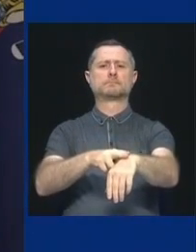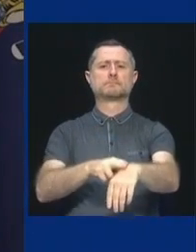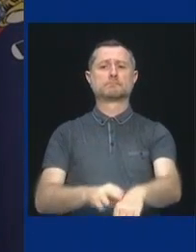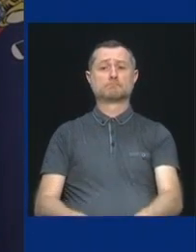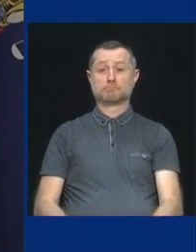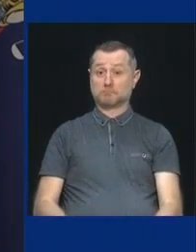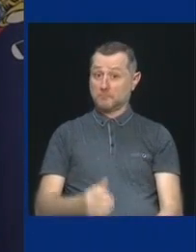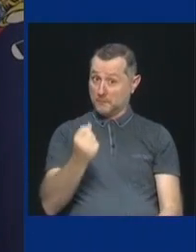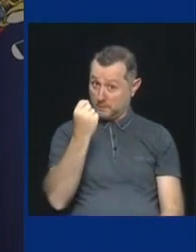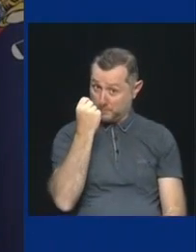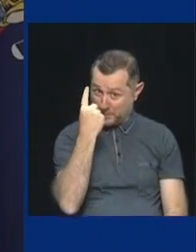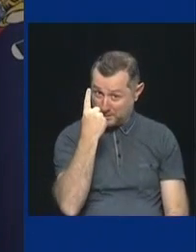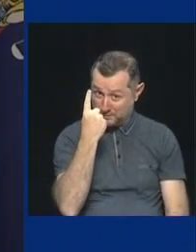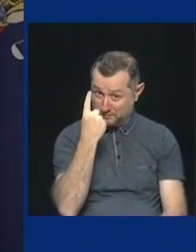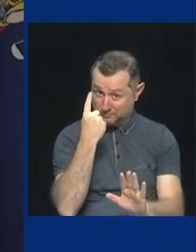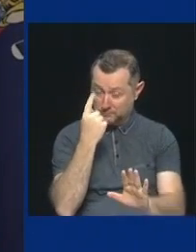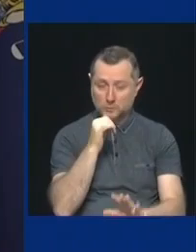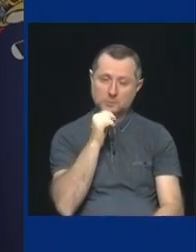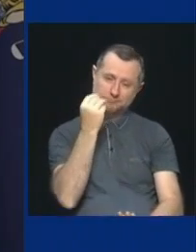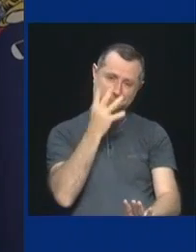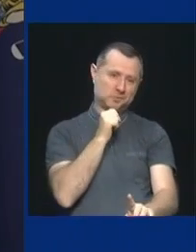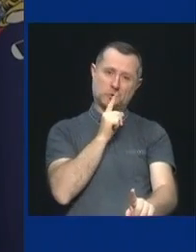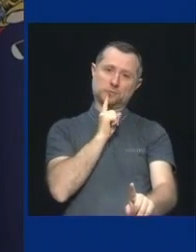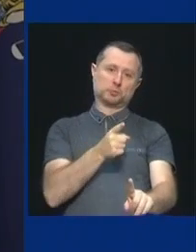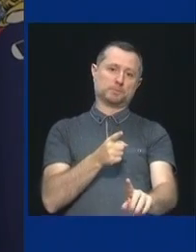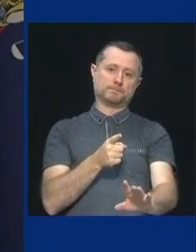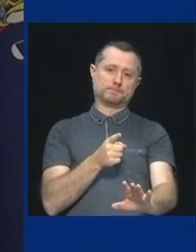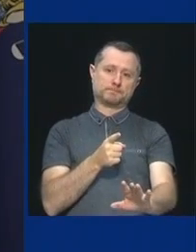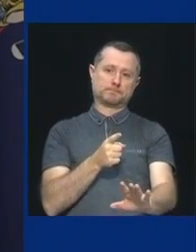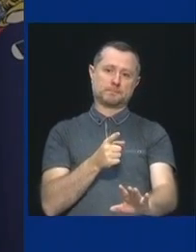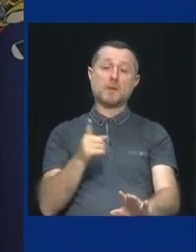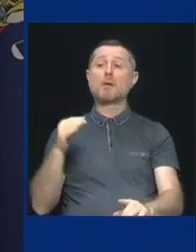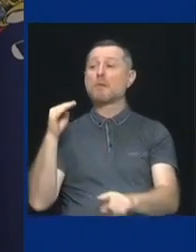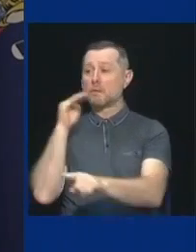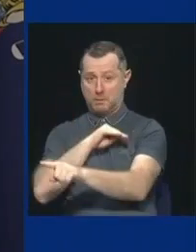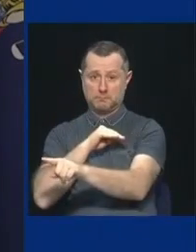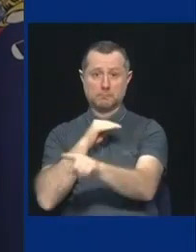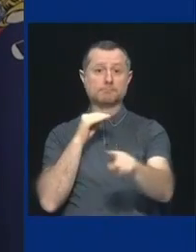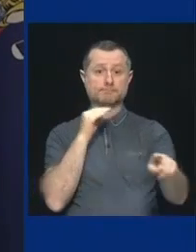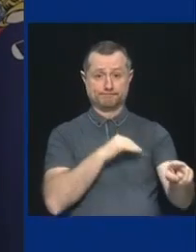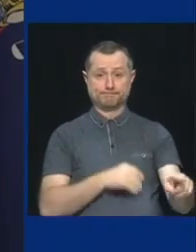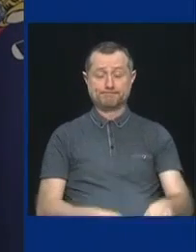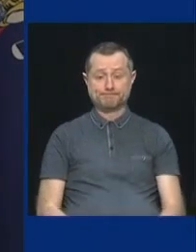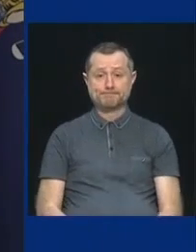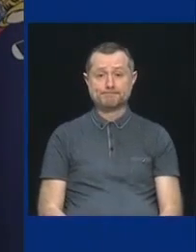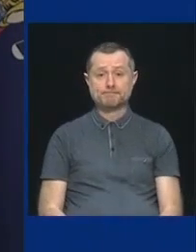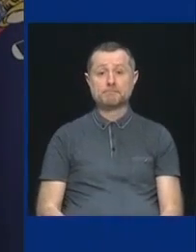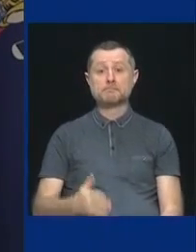being charged with is called forcible touching. And the way the statute reads is that you touch a person for no